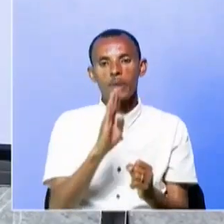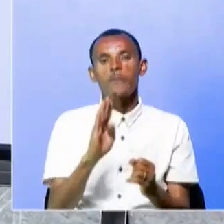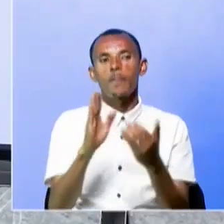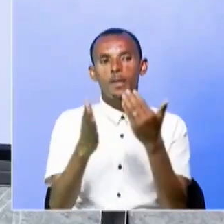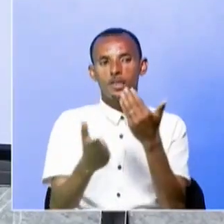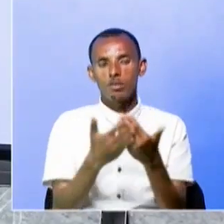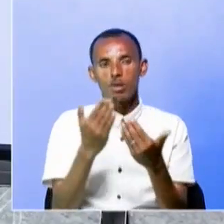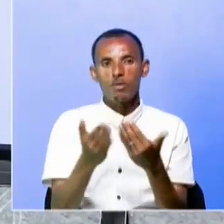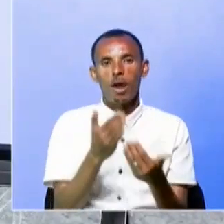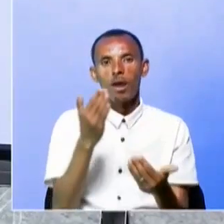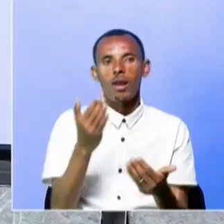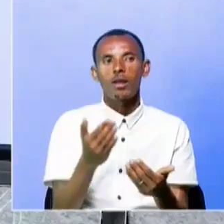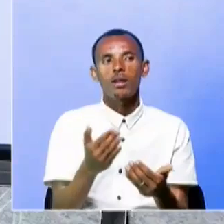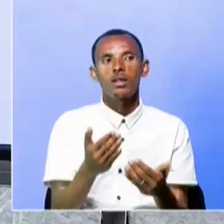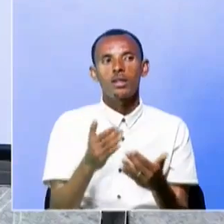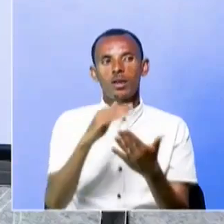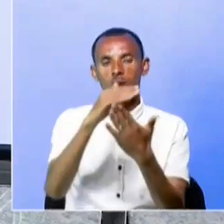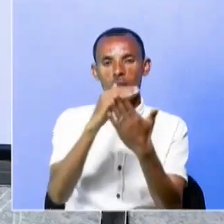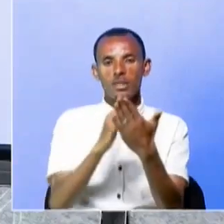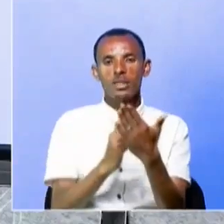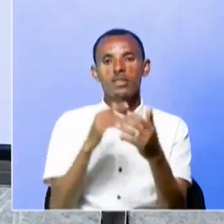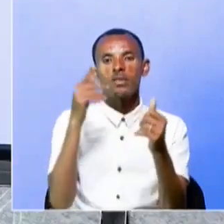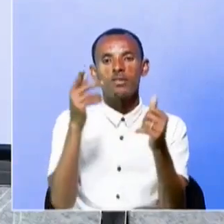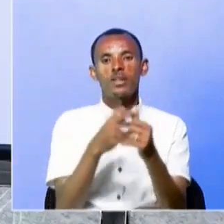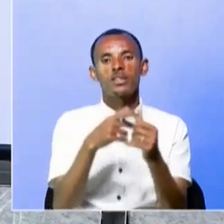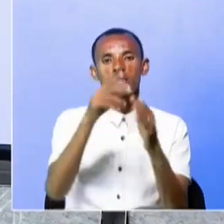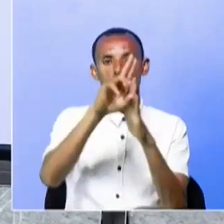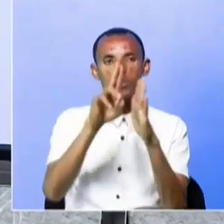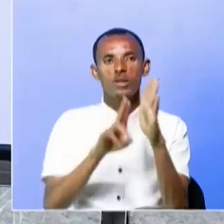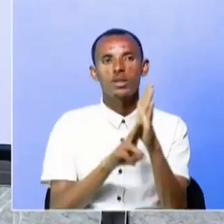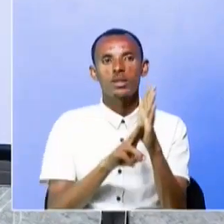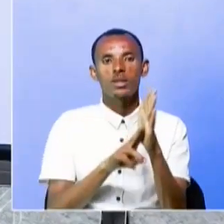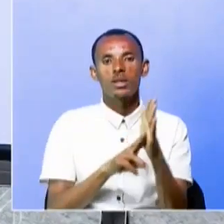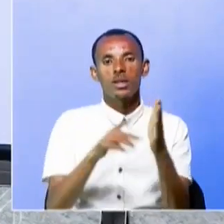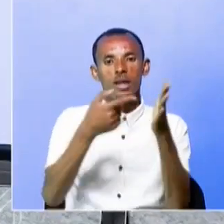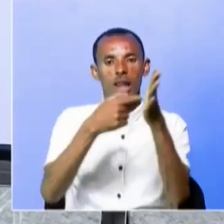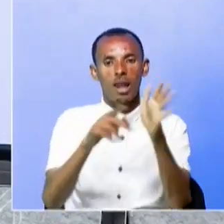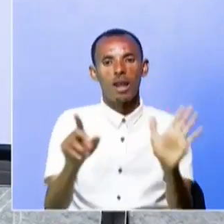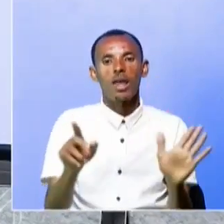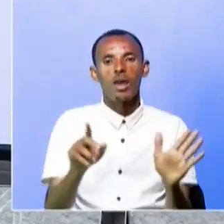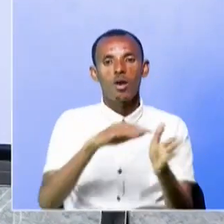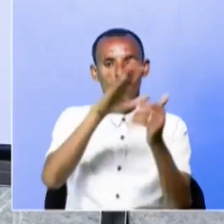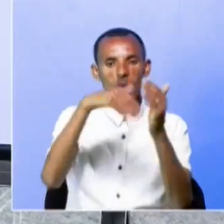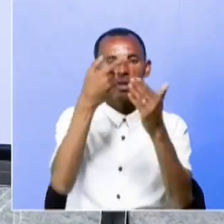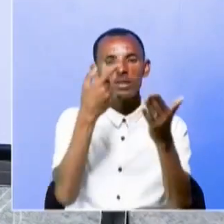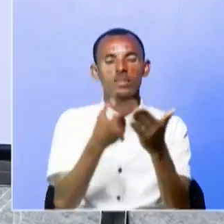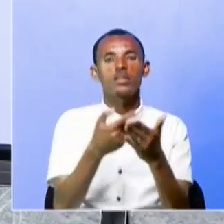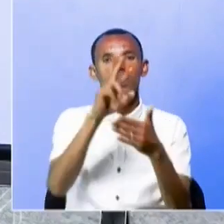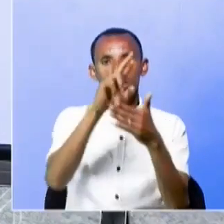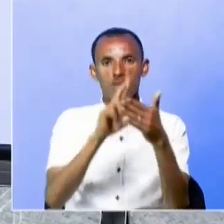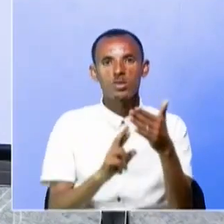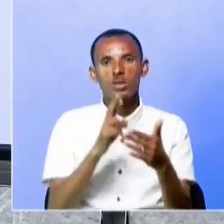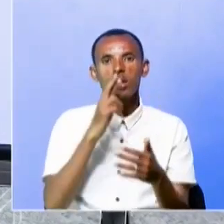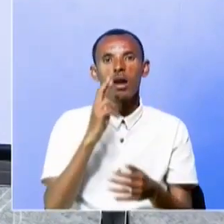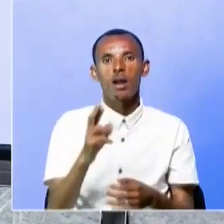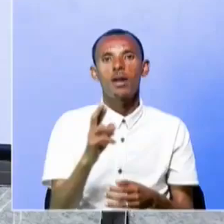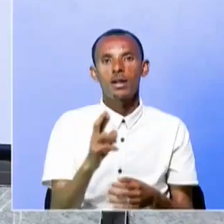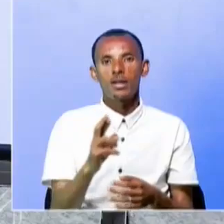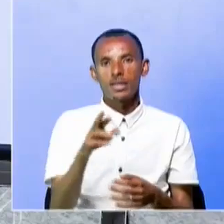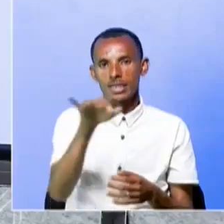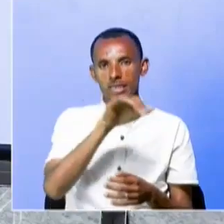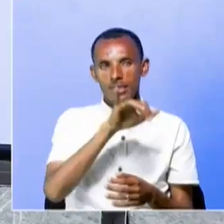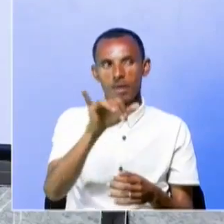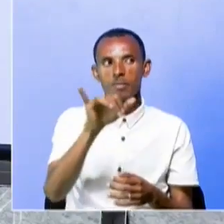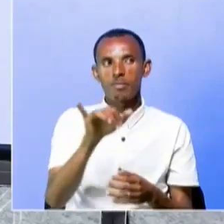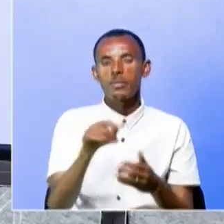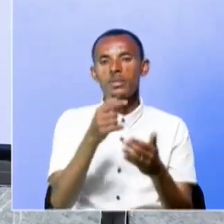our lesson in the first unit. So clearly, all these ratios are the same.